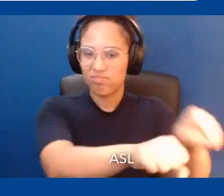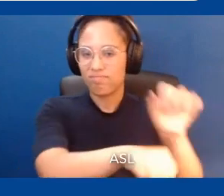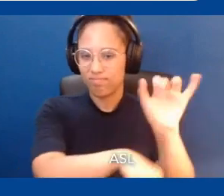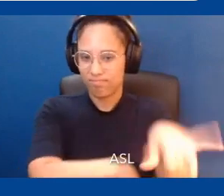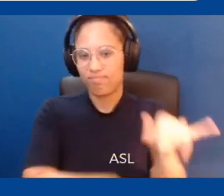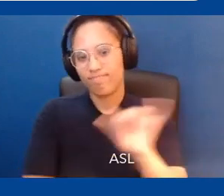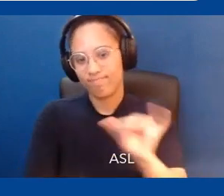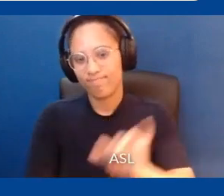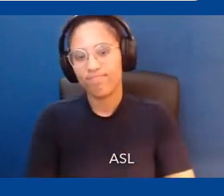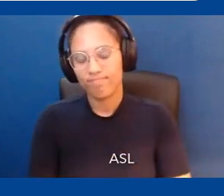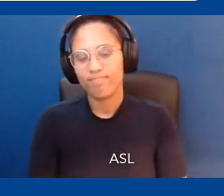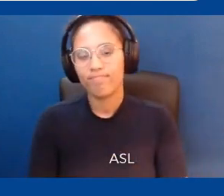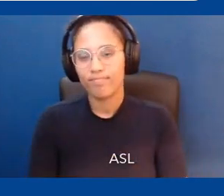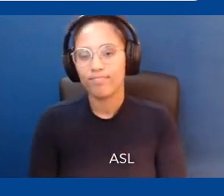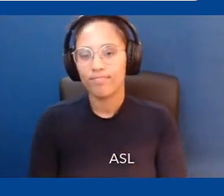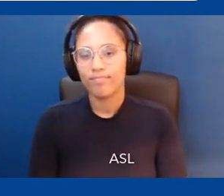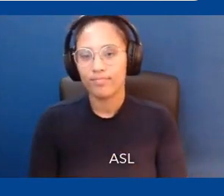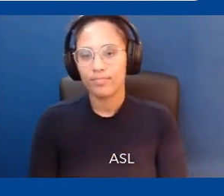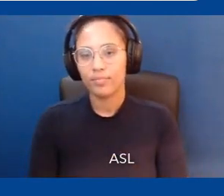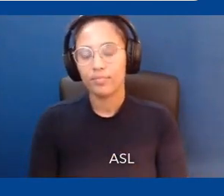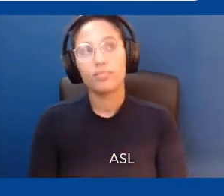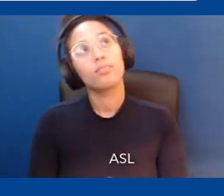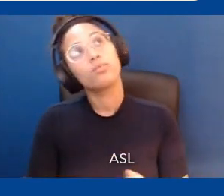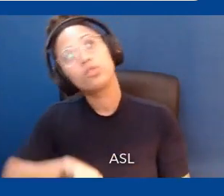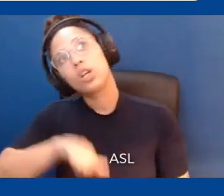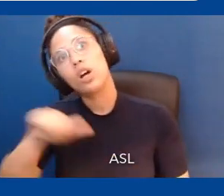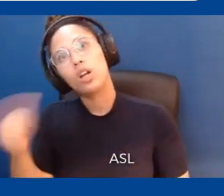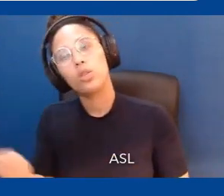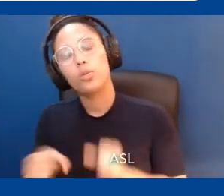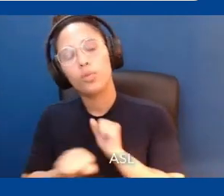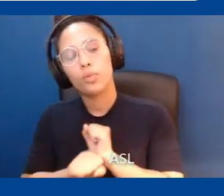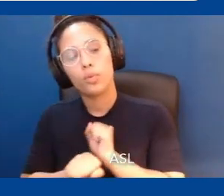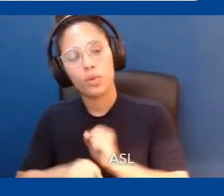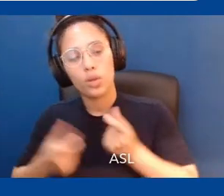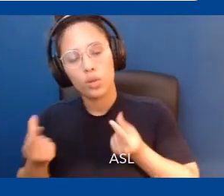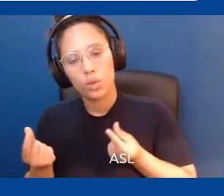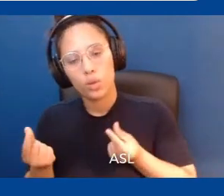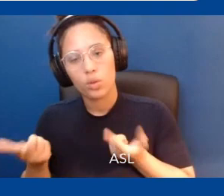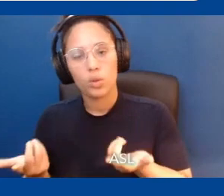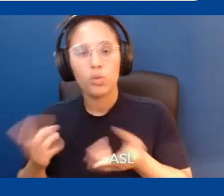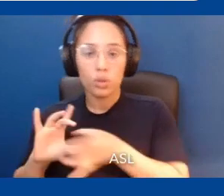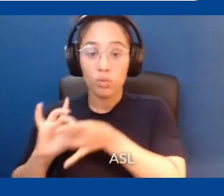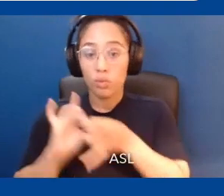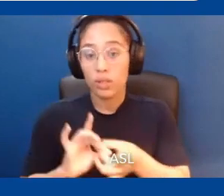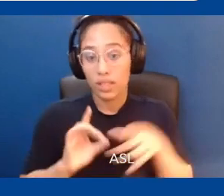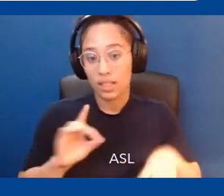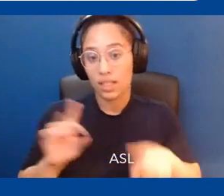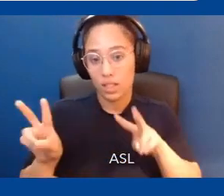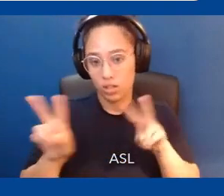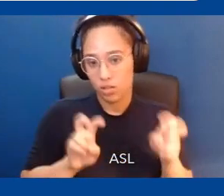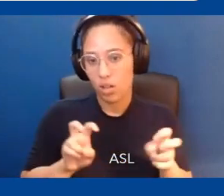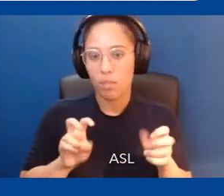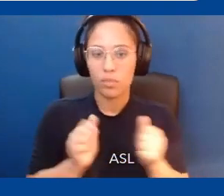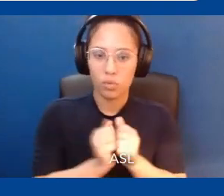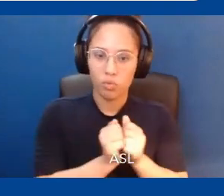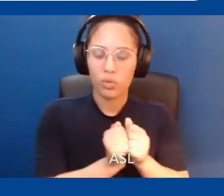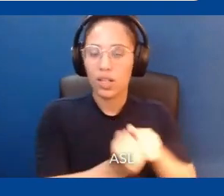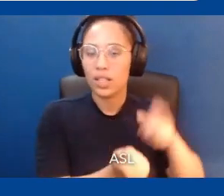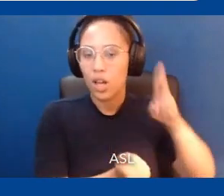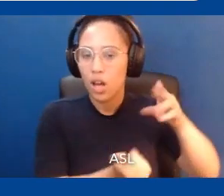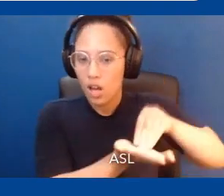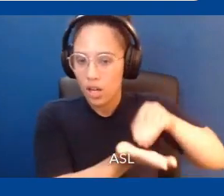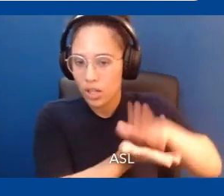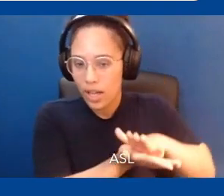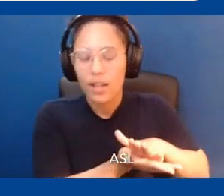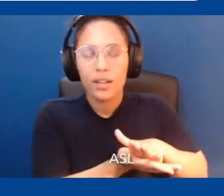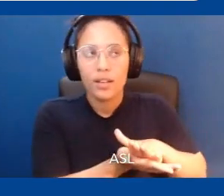Let's see. So other work that I've done that's kind of related to today's topic in terms of the archive. One current project